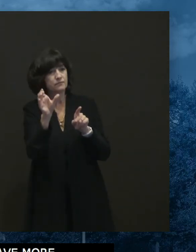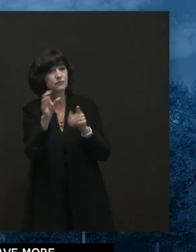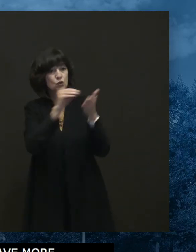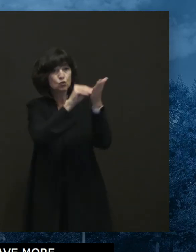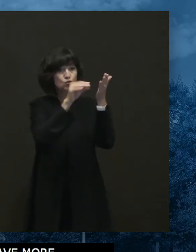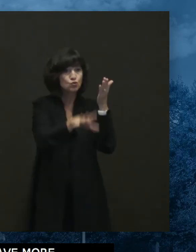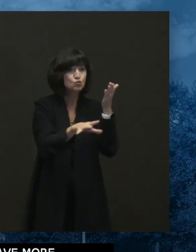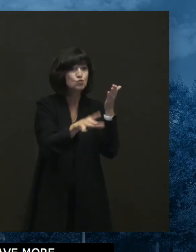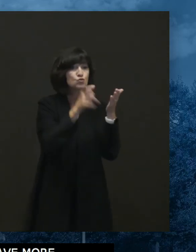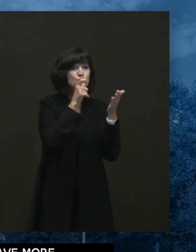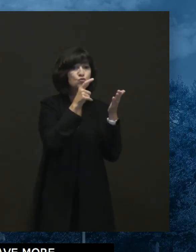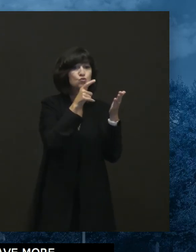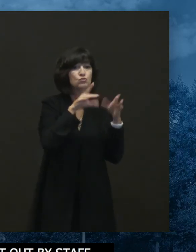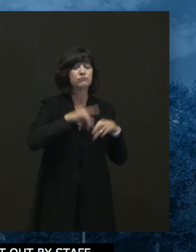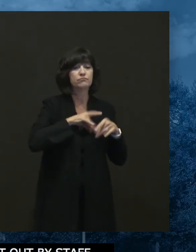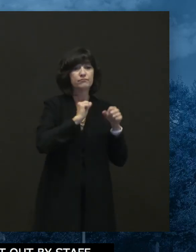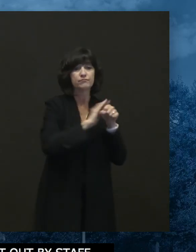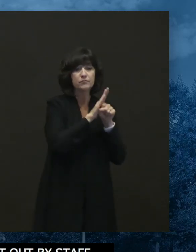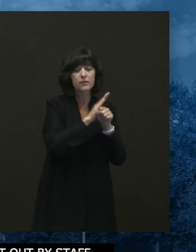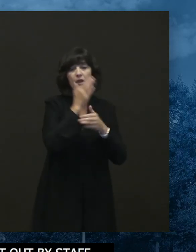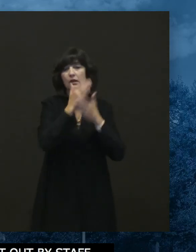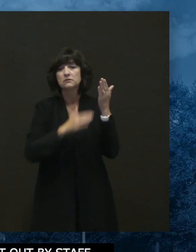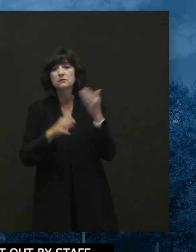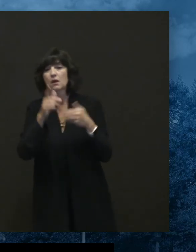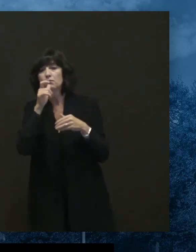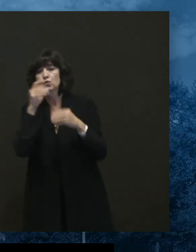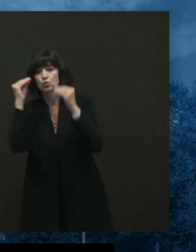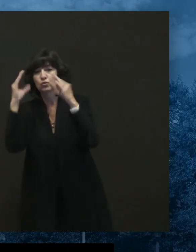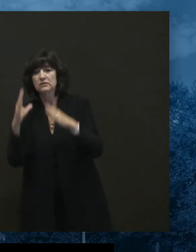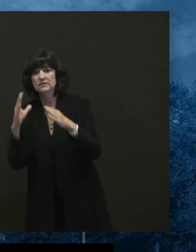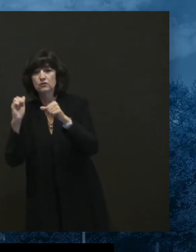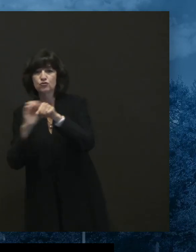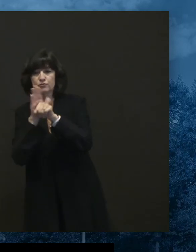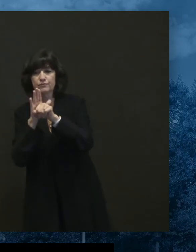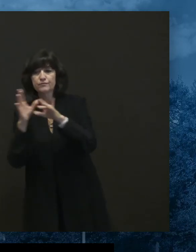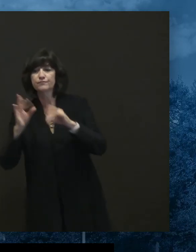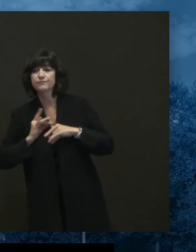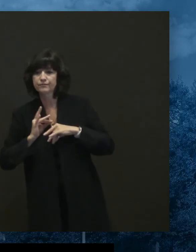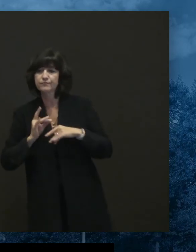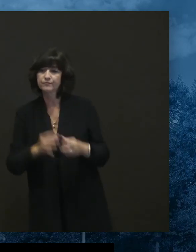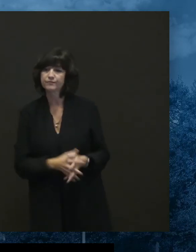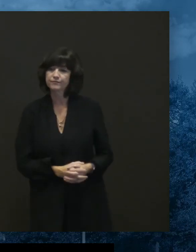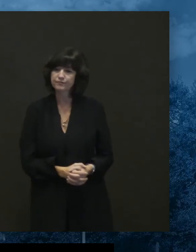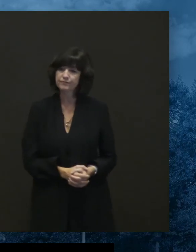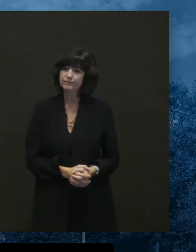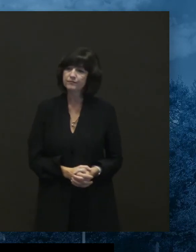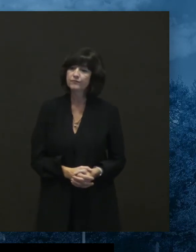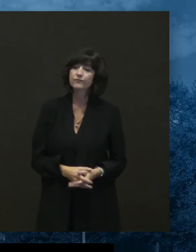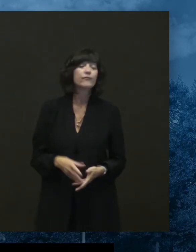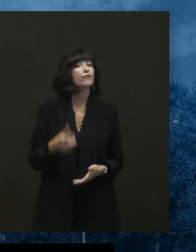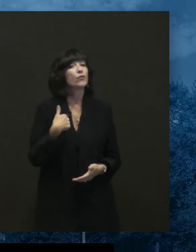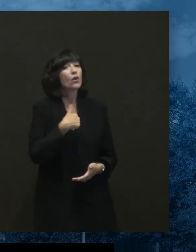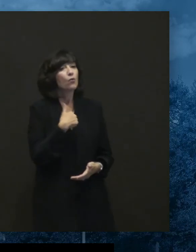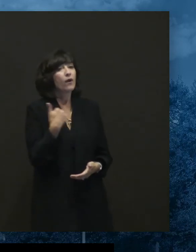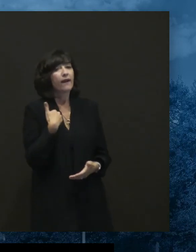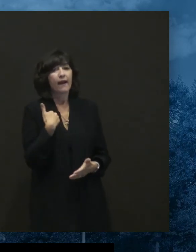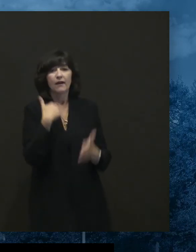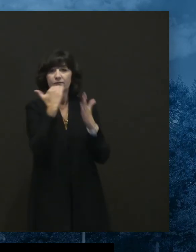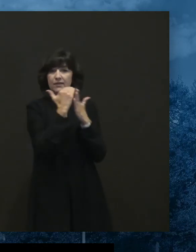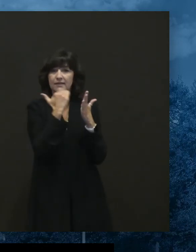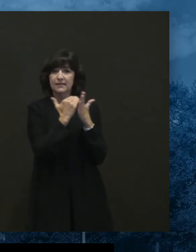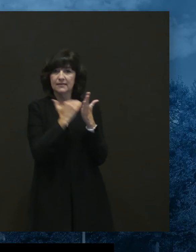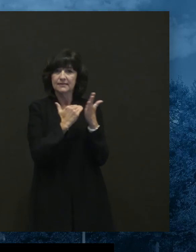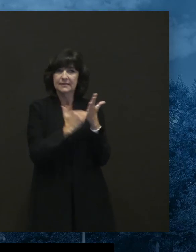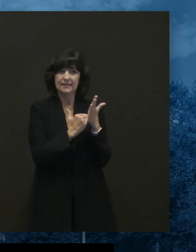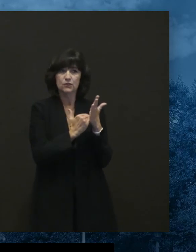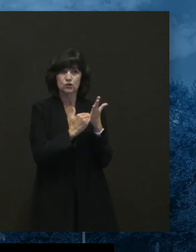much. Thank you, Sarah. So we have a series of pre-submitted questions, and I